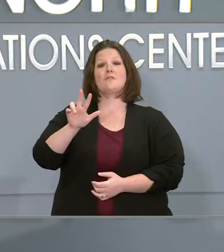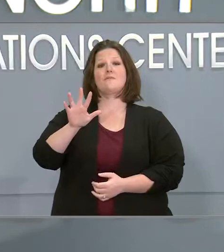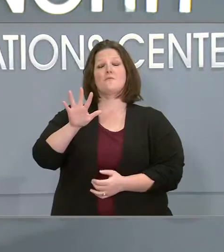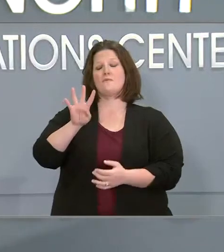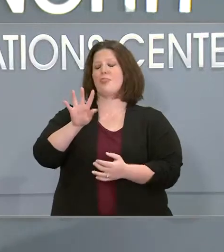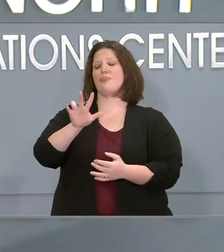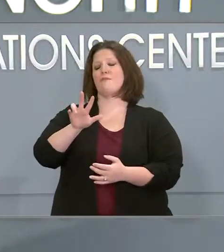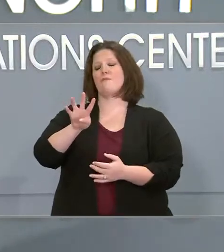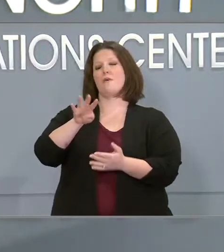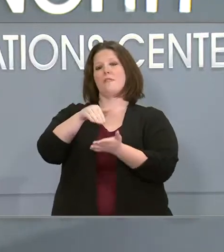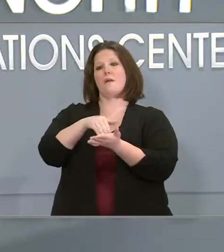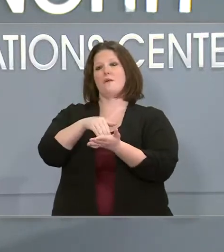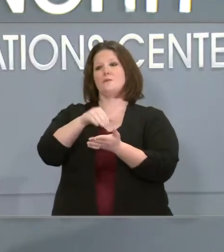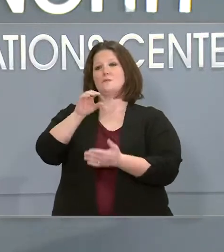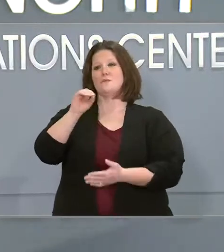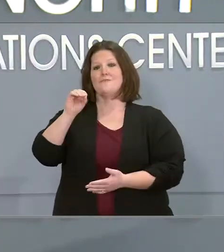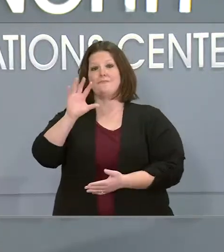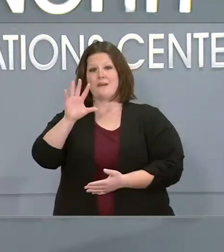1,534,005 COVID cases,